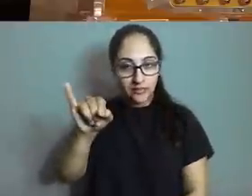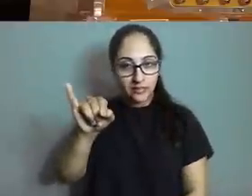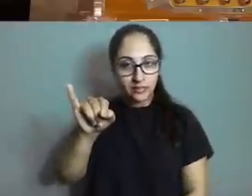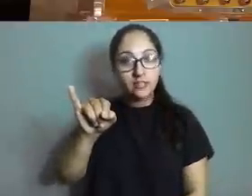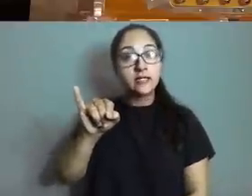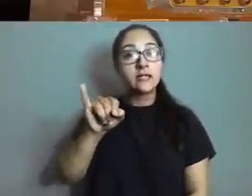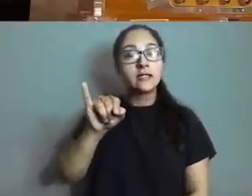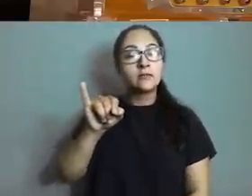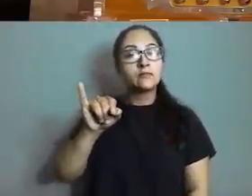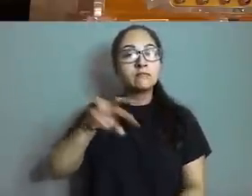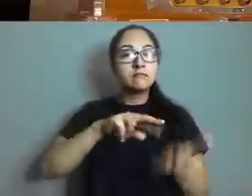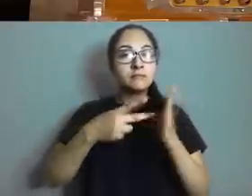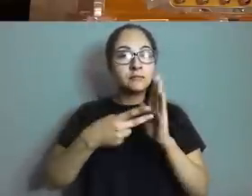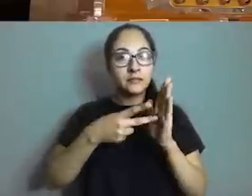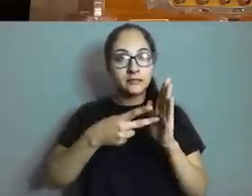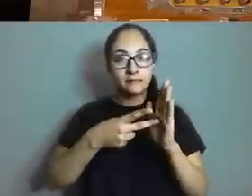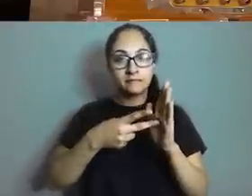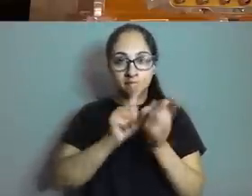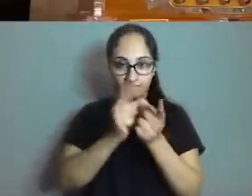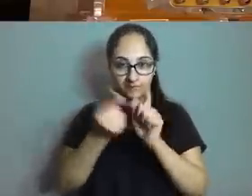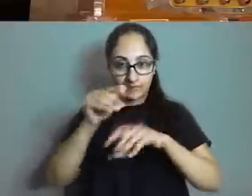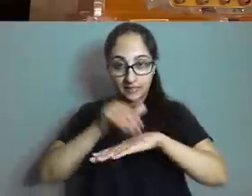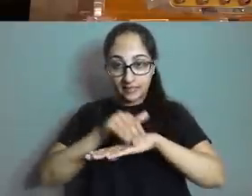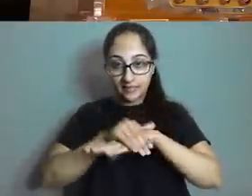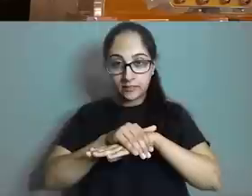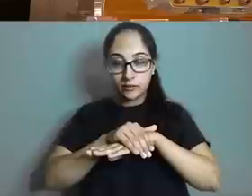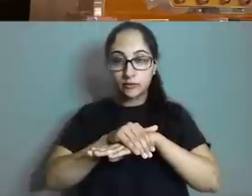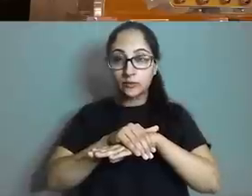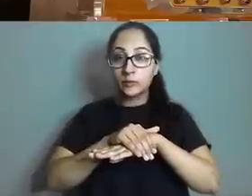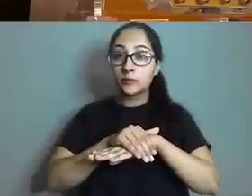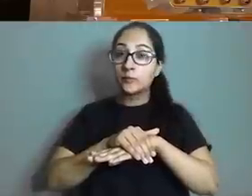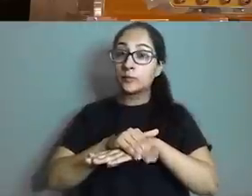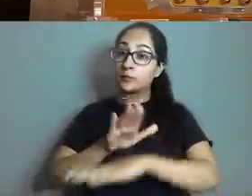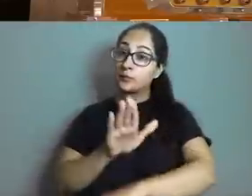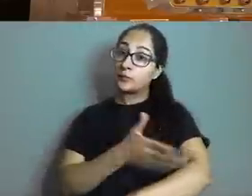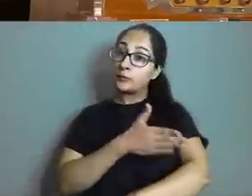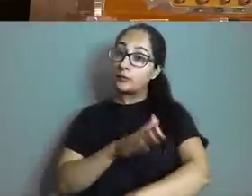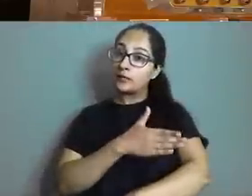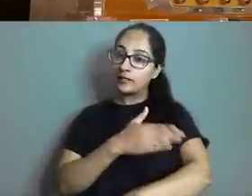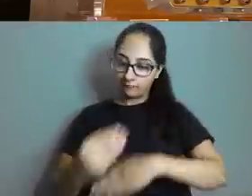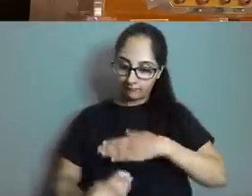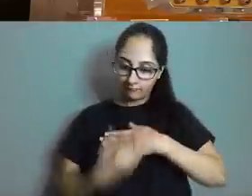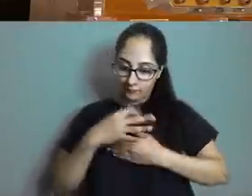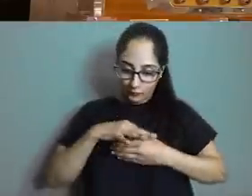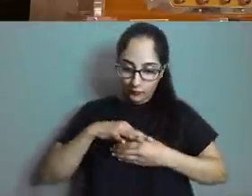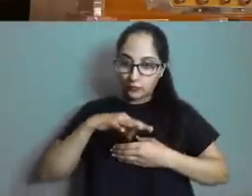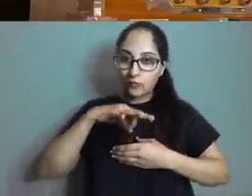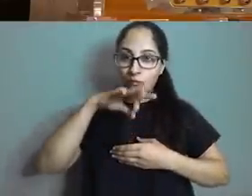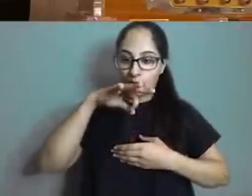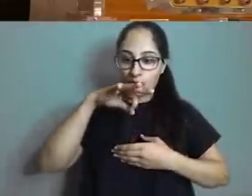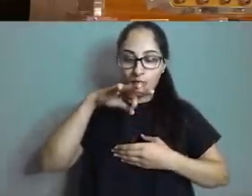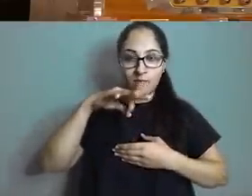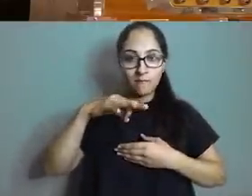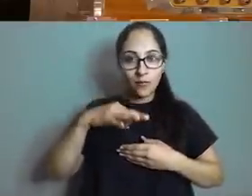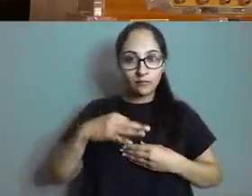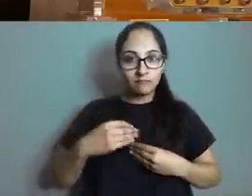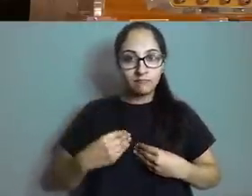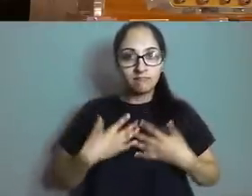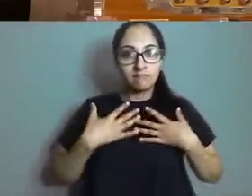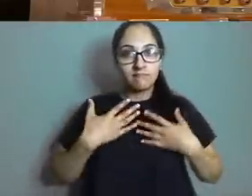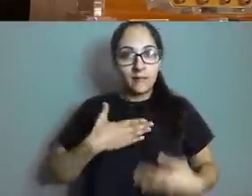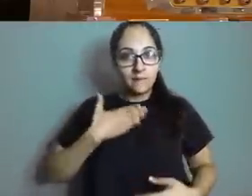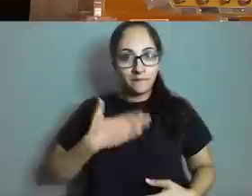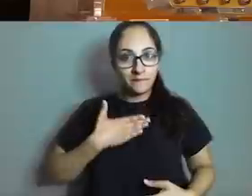always say that i'm going to say this in front of you that music what means so the